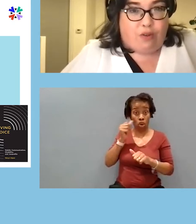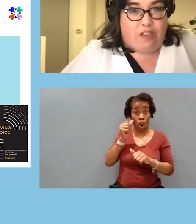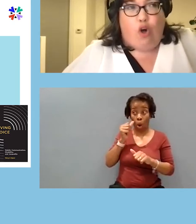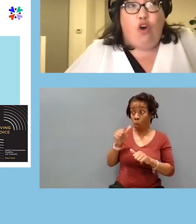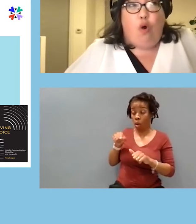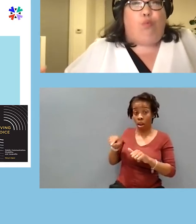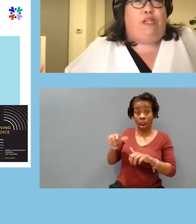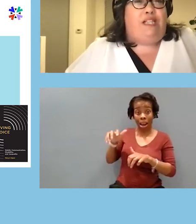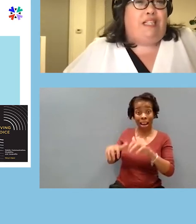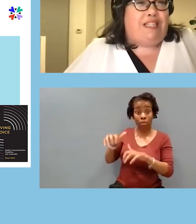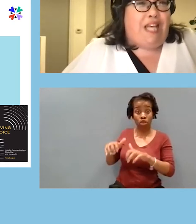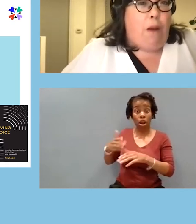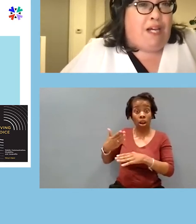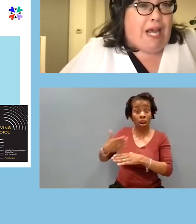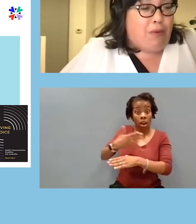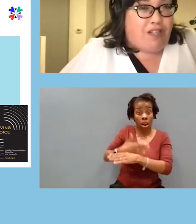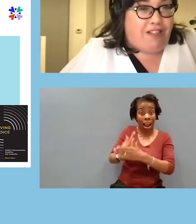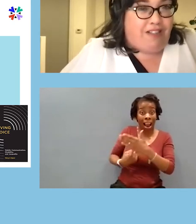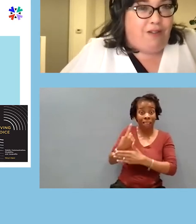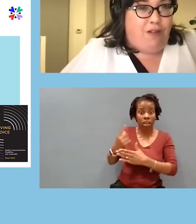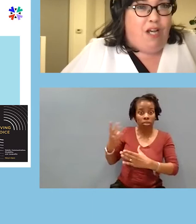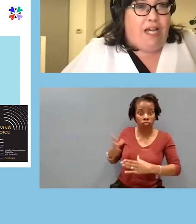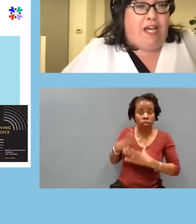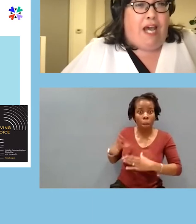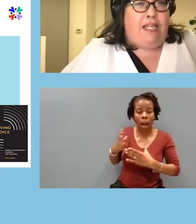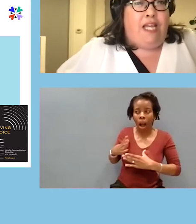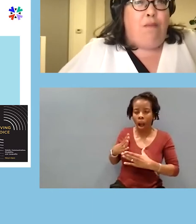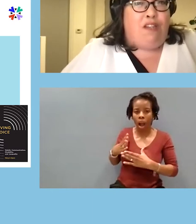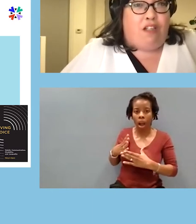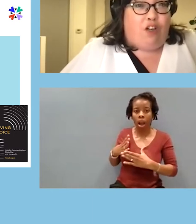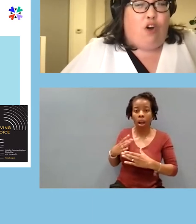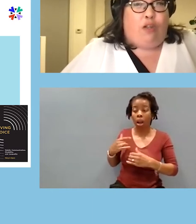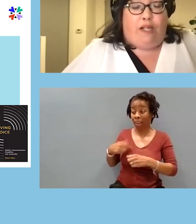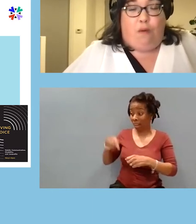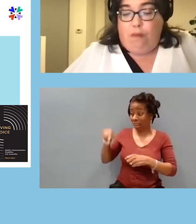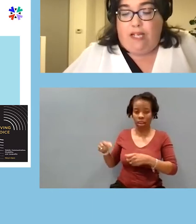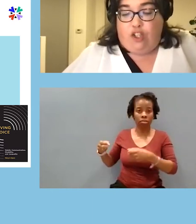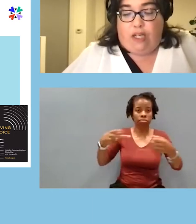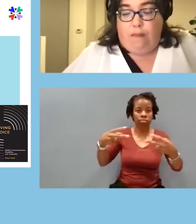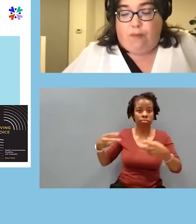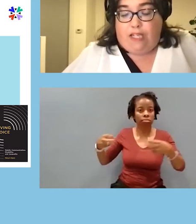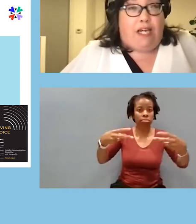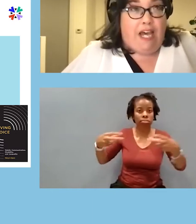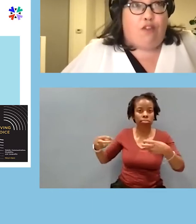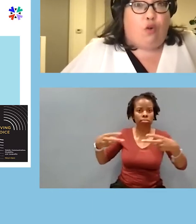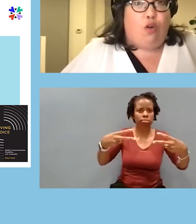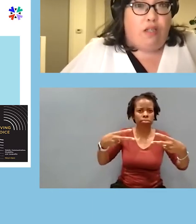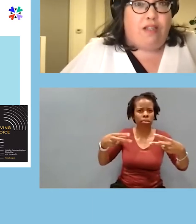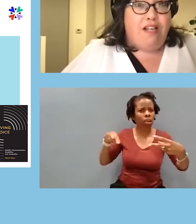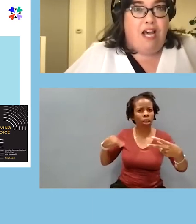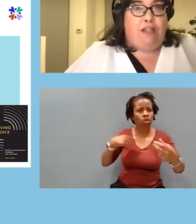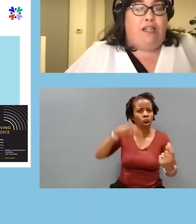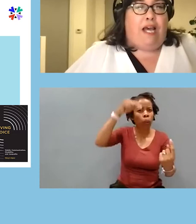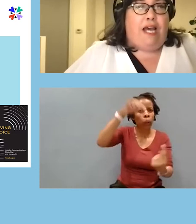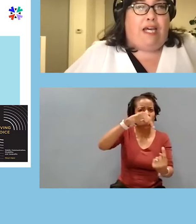that. That is not really the same encounter. And I name another colleague of mine, Kevin